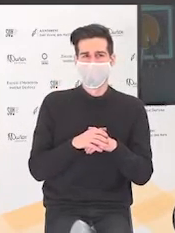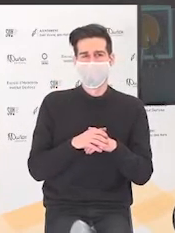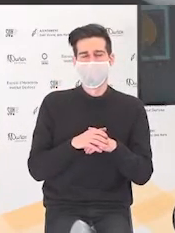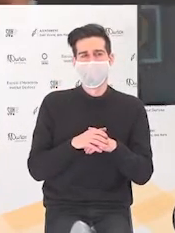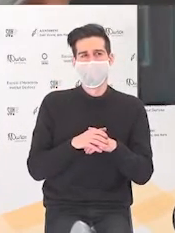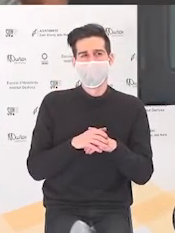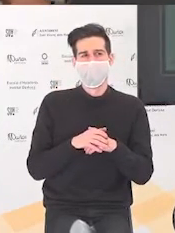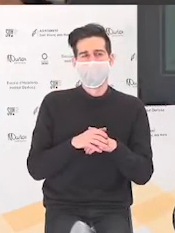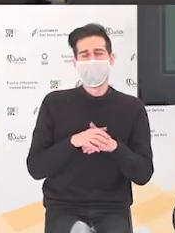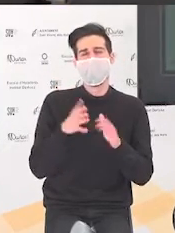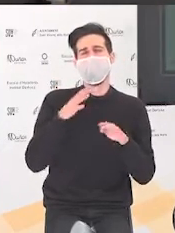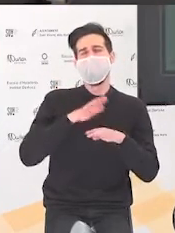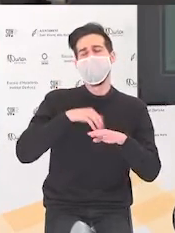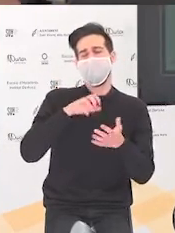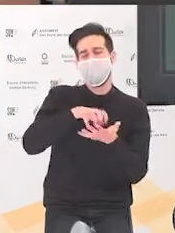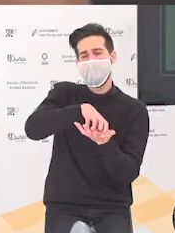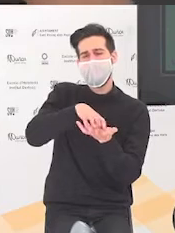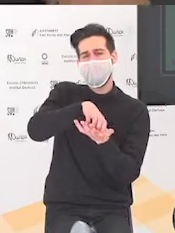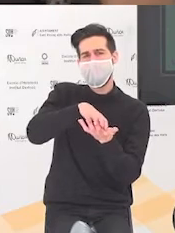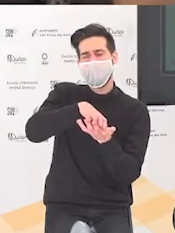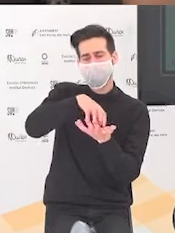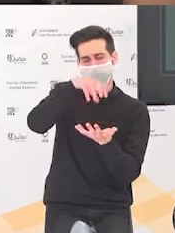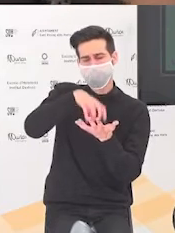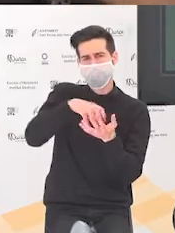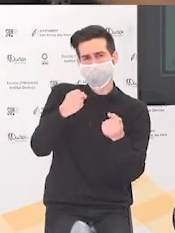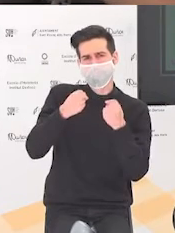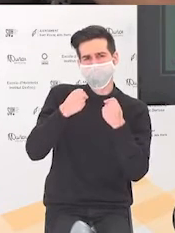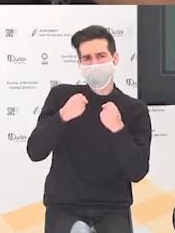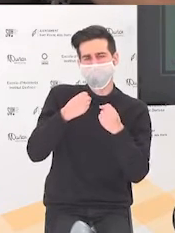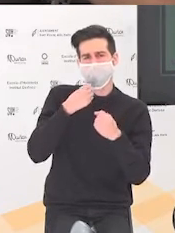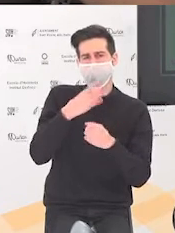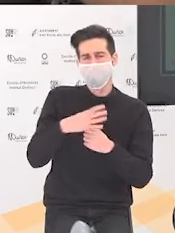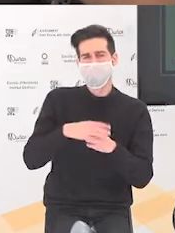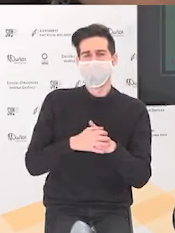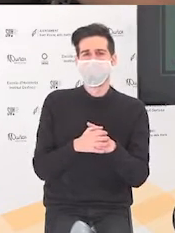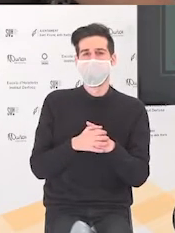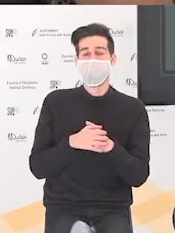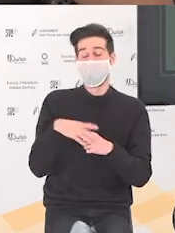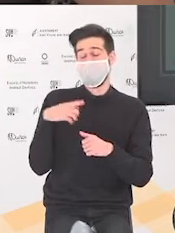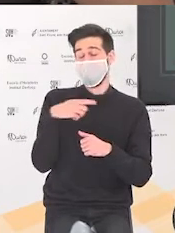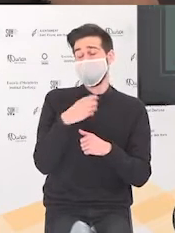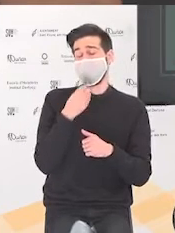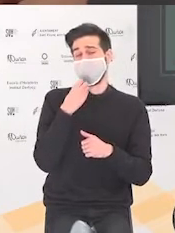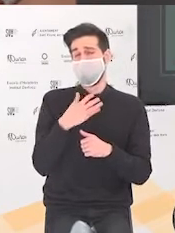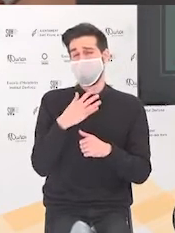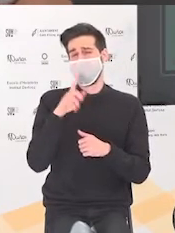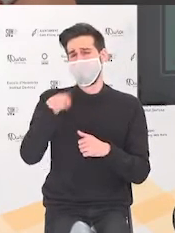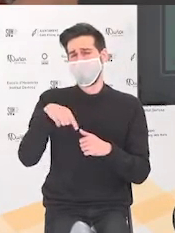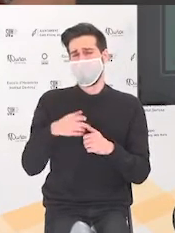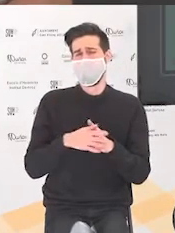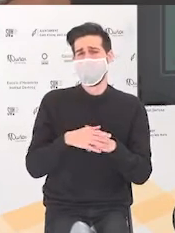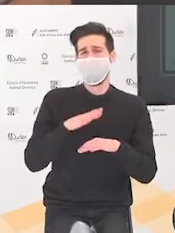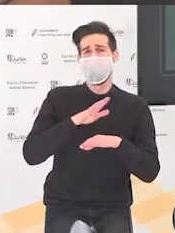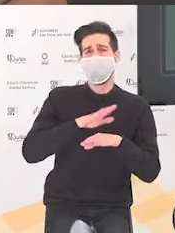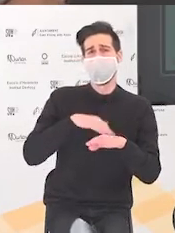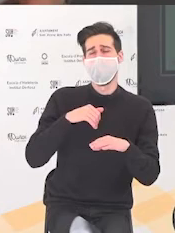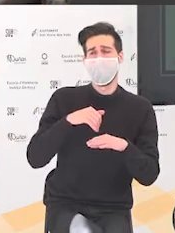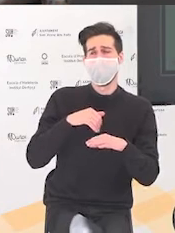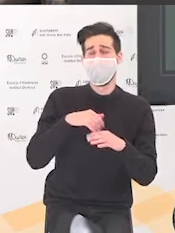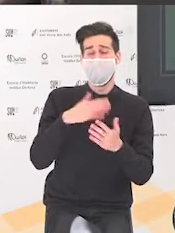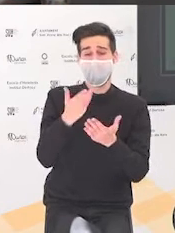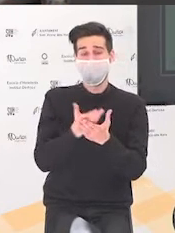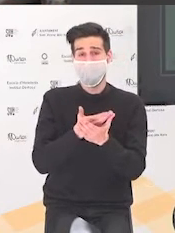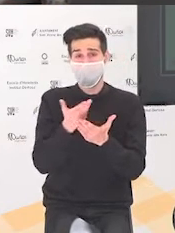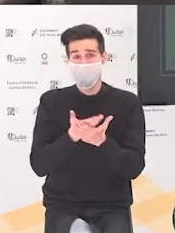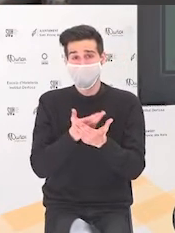This is also good for using for shortbread. Esto también está bien o se puede utilizar bien para la elaboración de panes. When